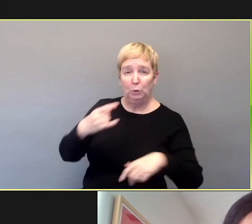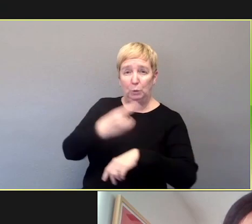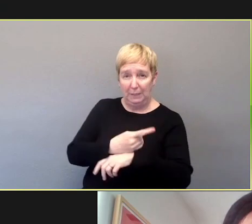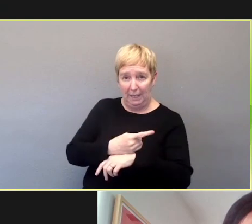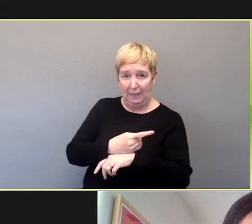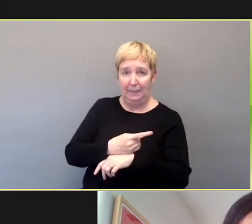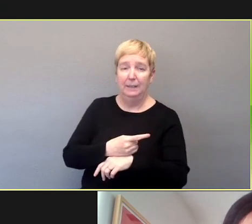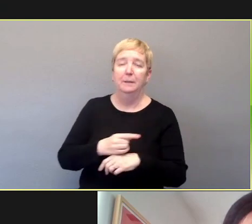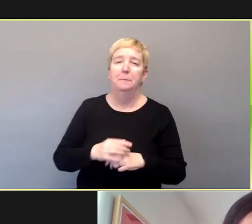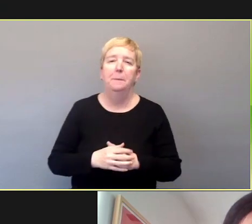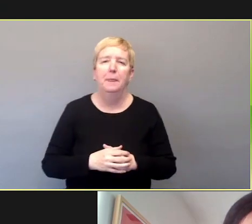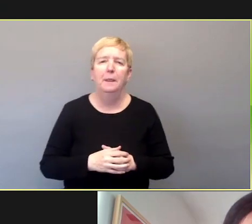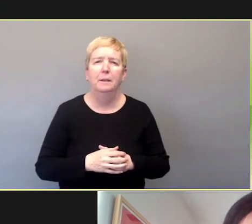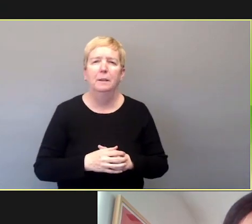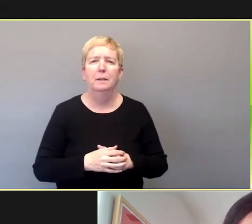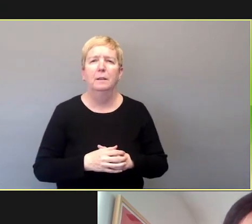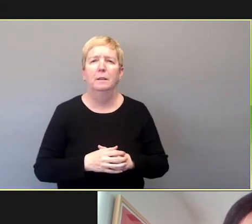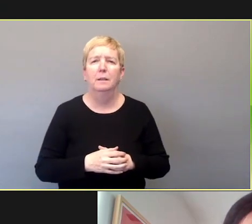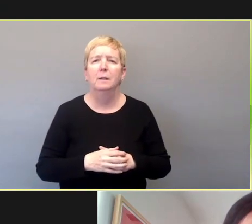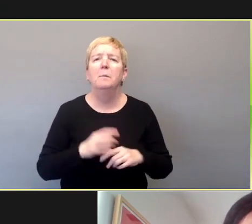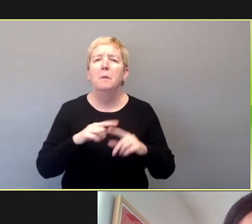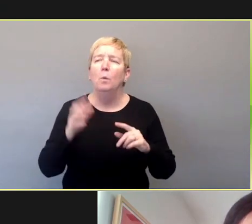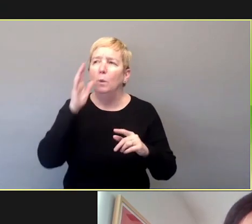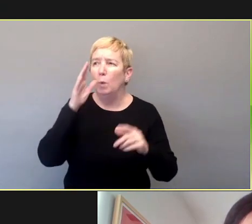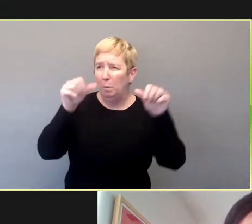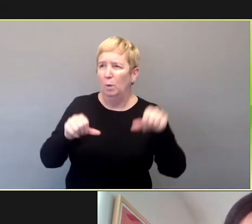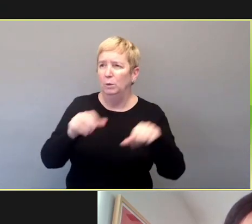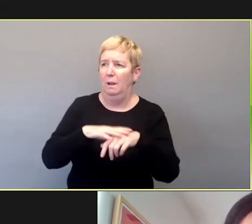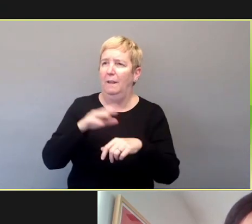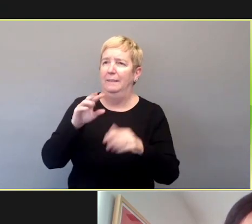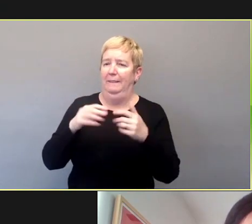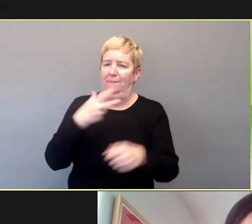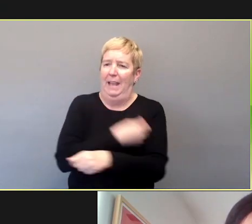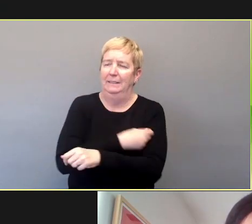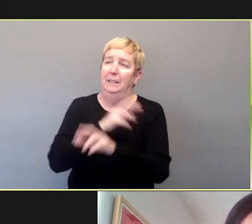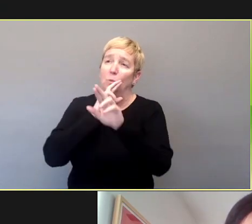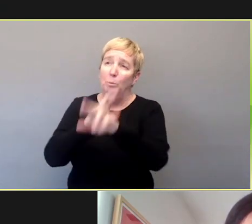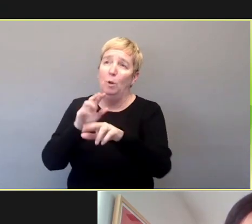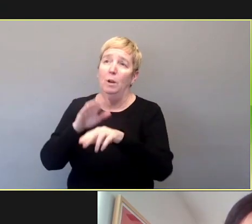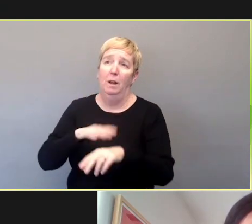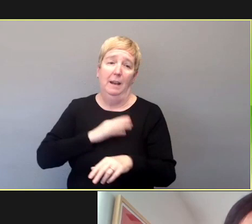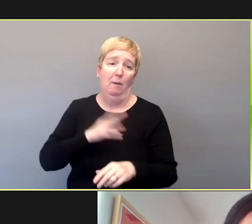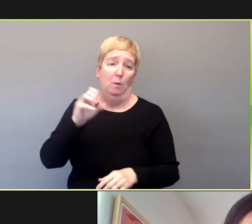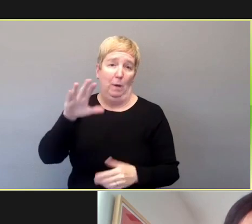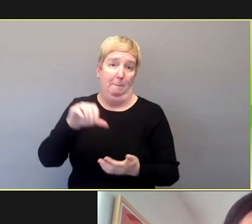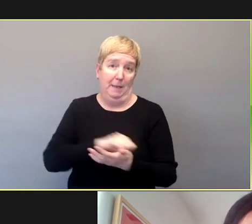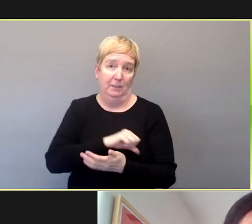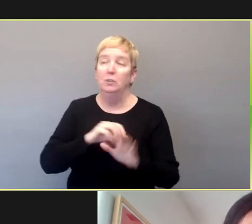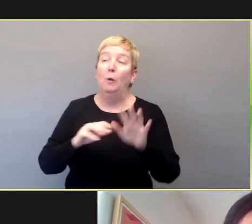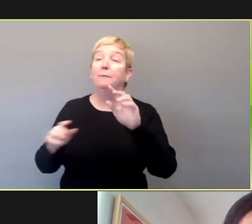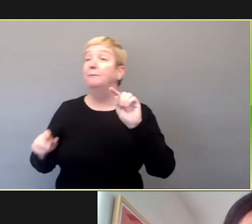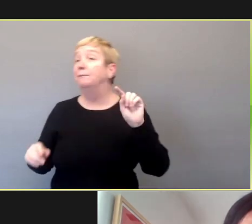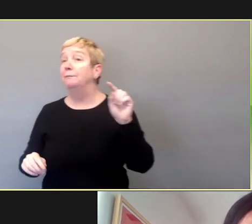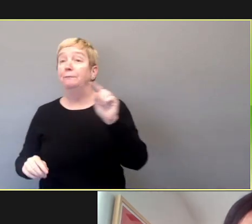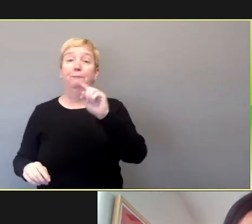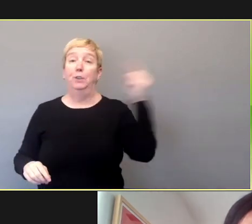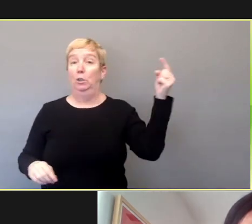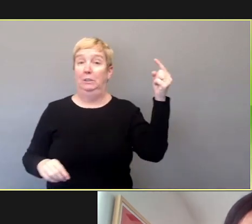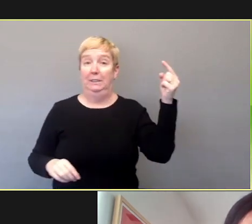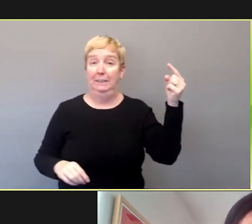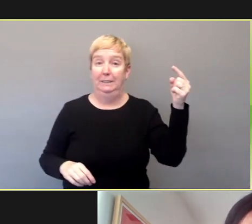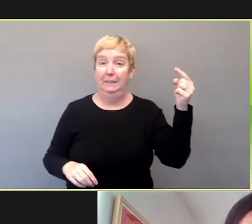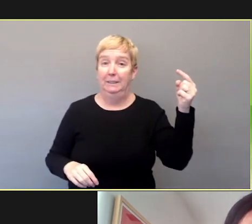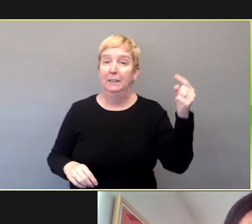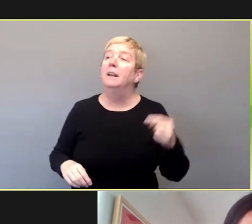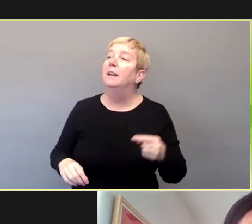already, under the vaccine report on the website. So I think step 1 is dividing people up into the